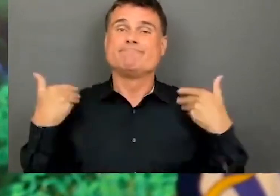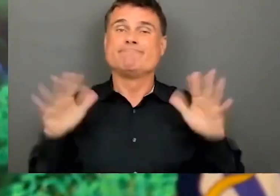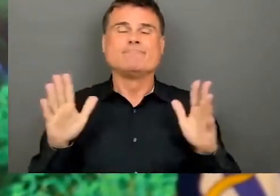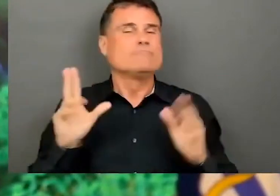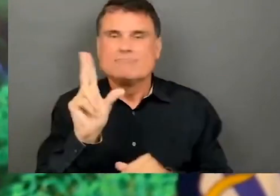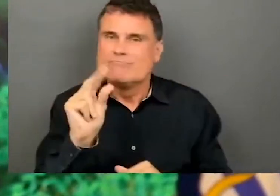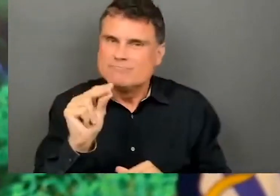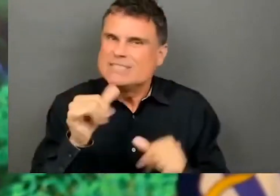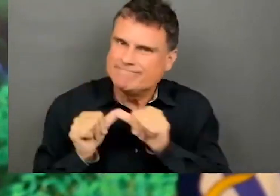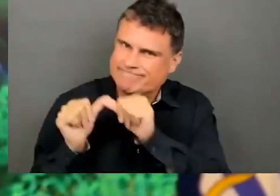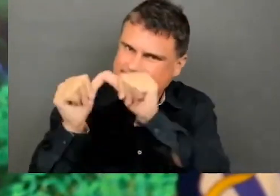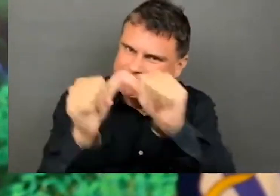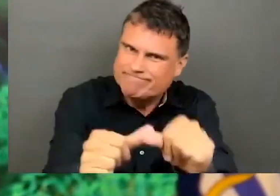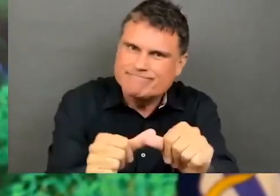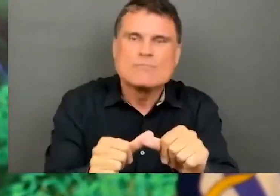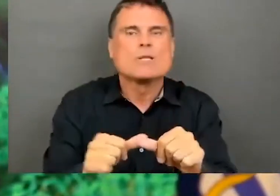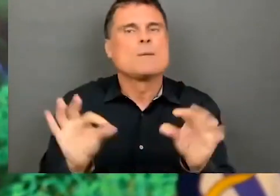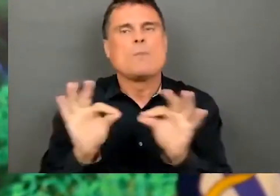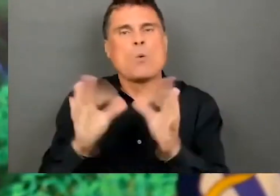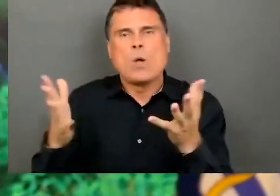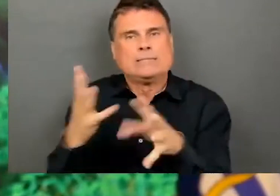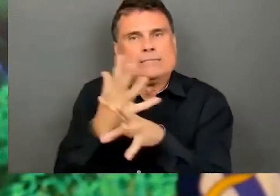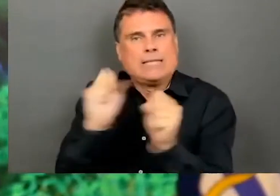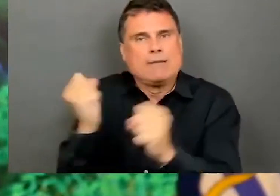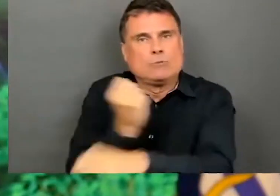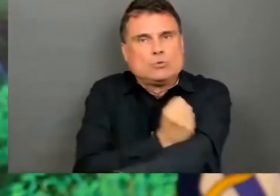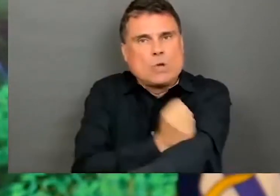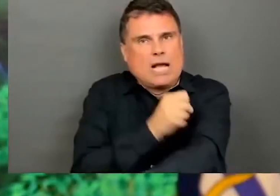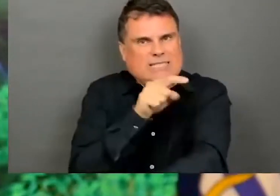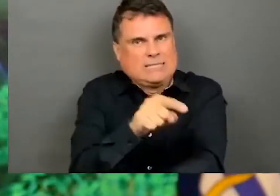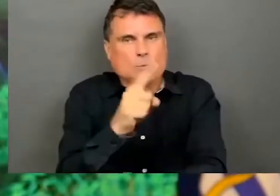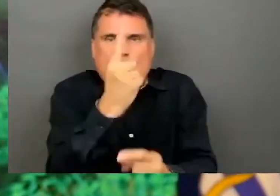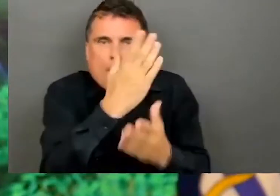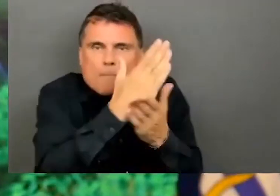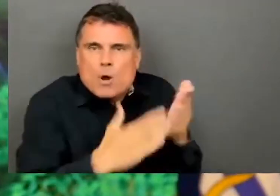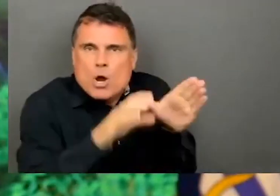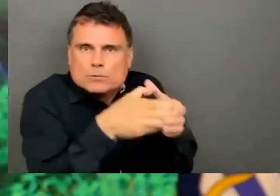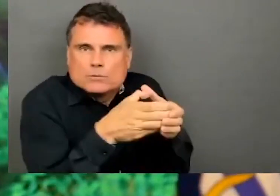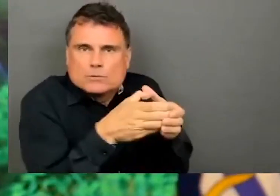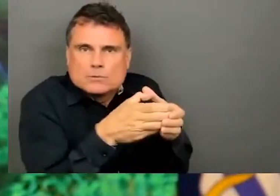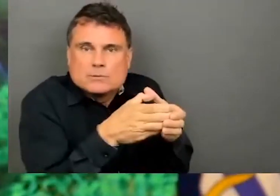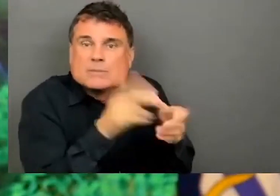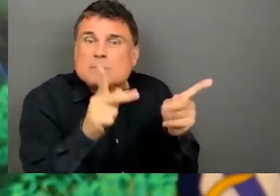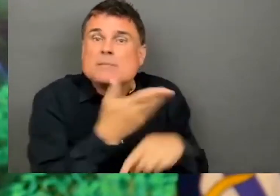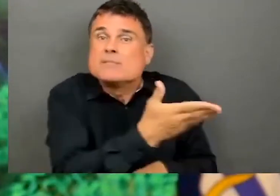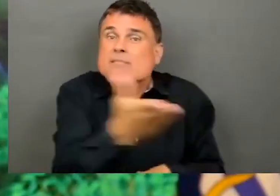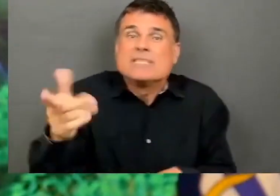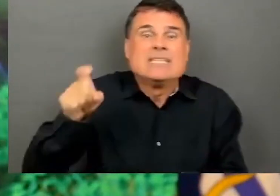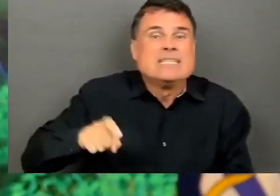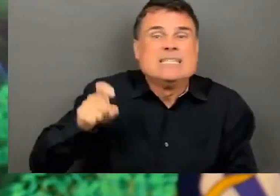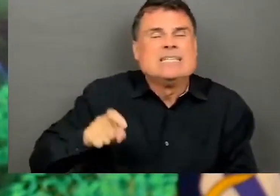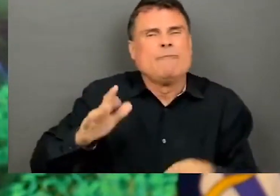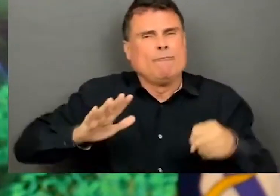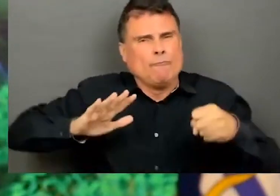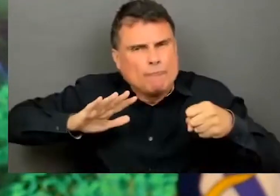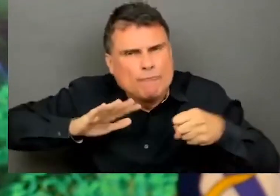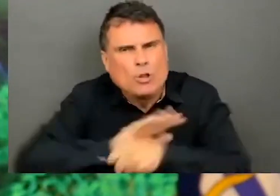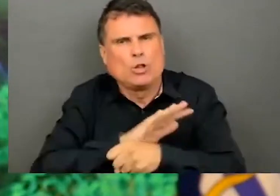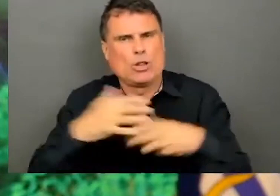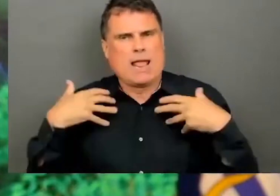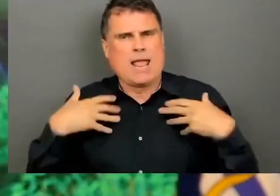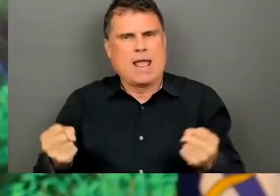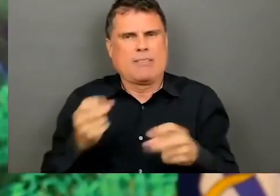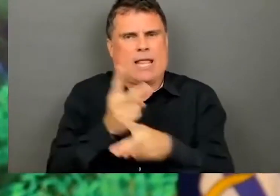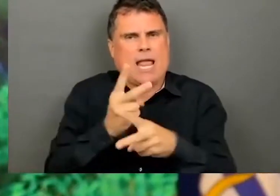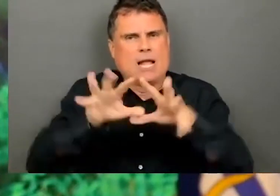comprehensive set of health interventions to help keep people safe and access the support they need, the supports that they need, including treatment and